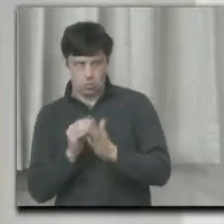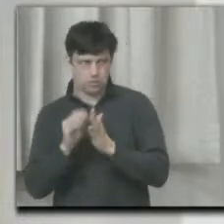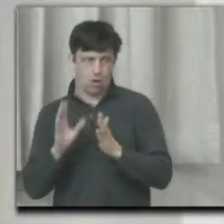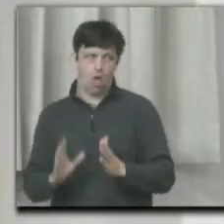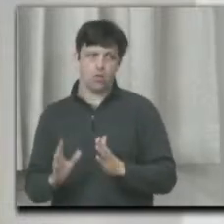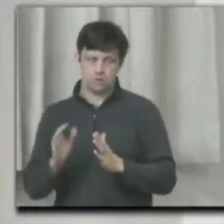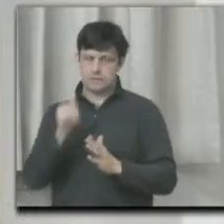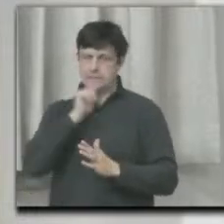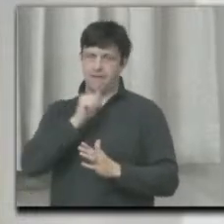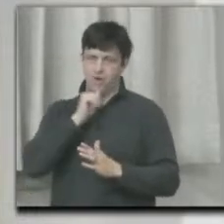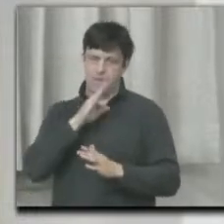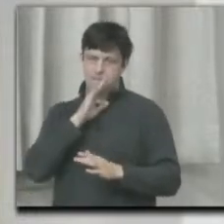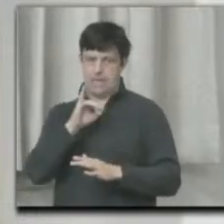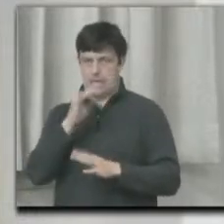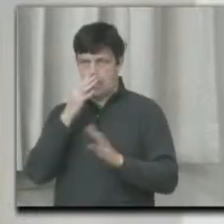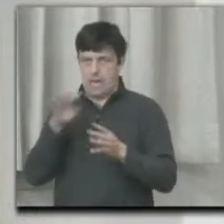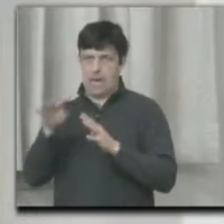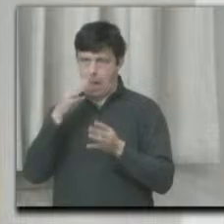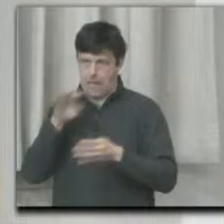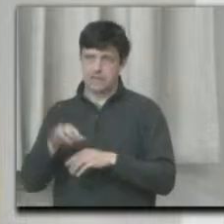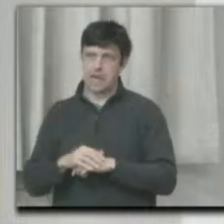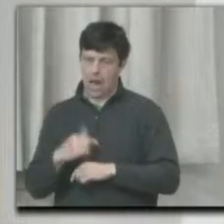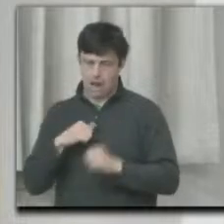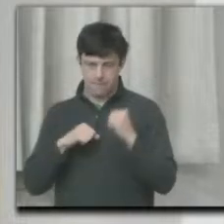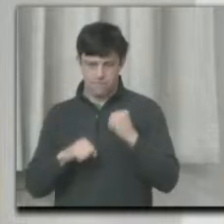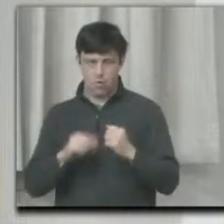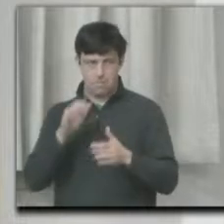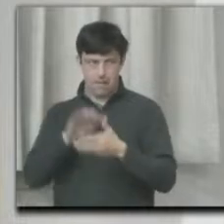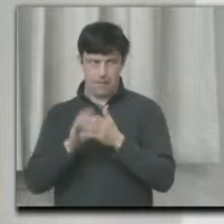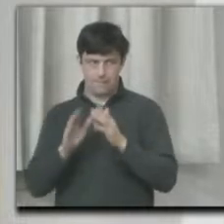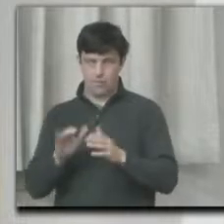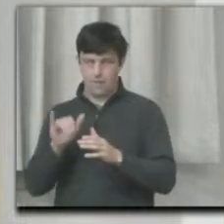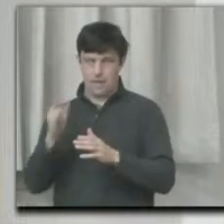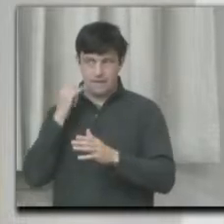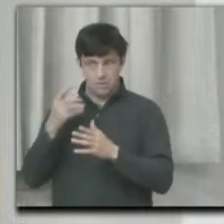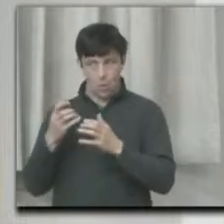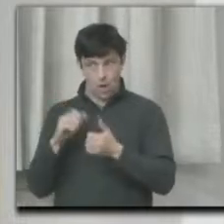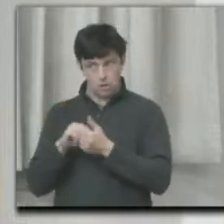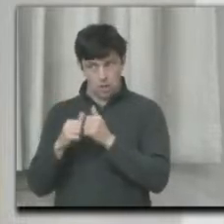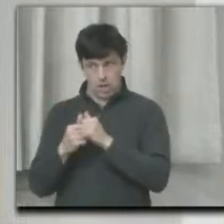suffer and be neglected. I am a firm believer that if you want